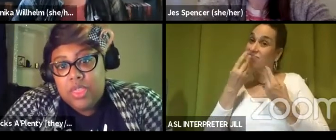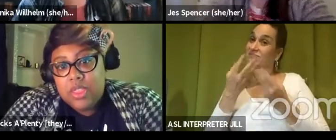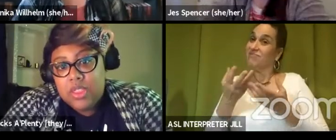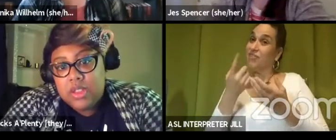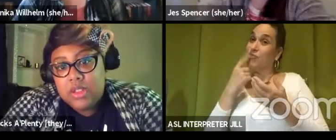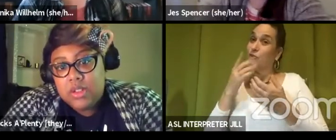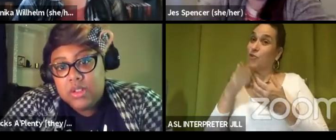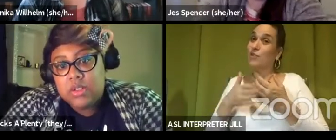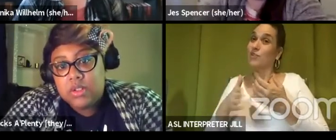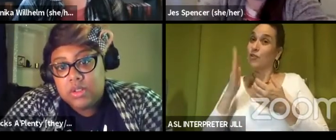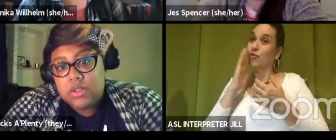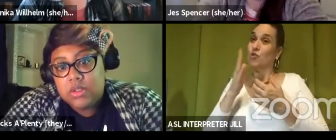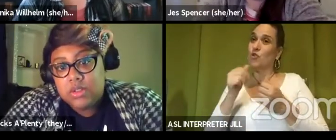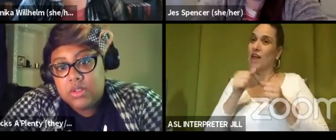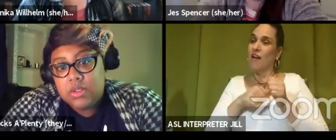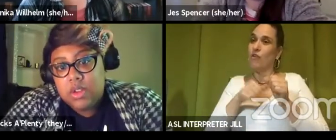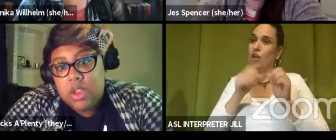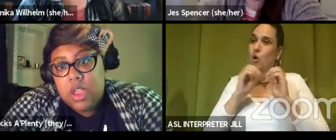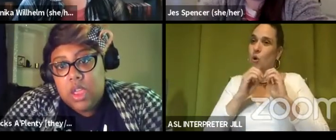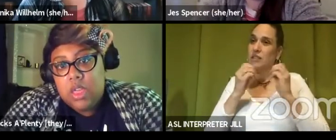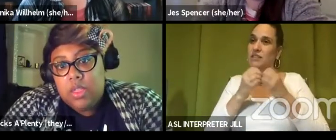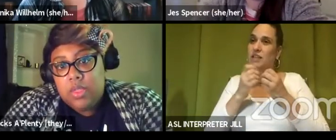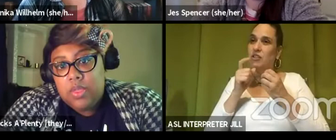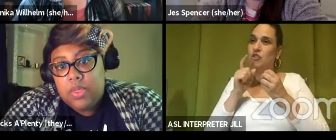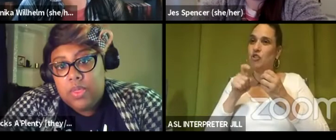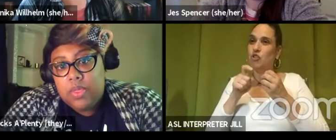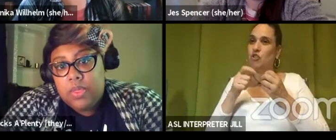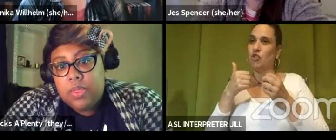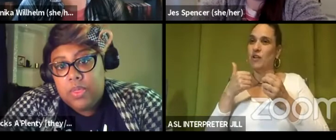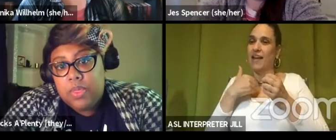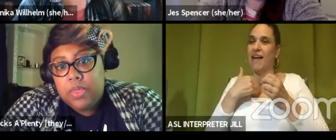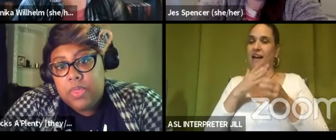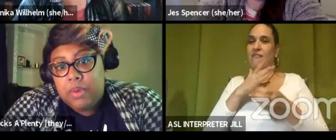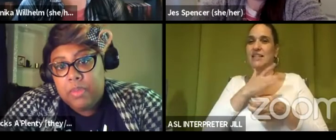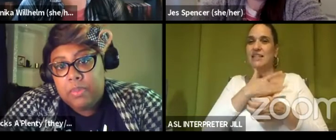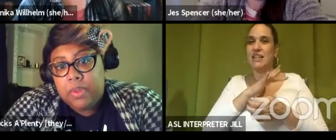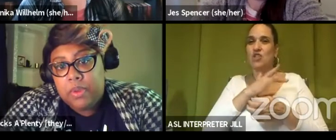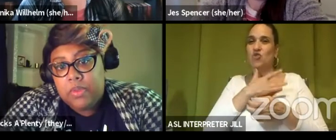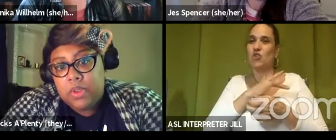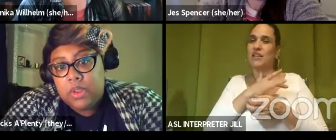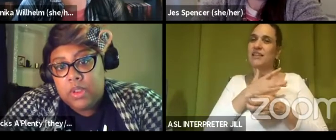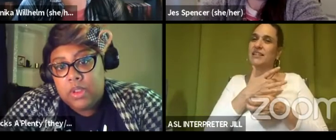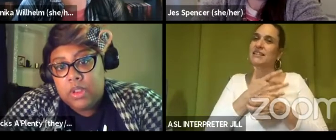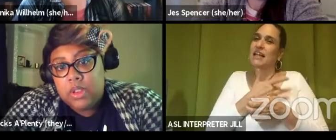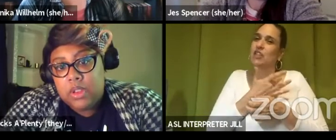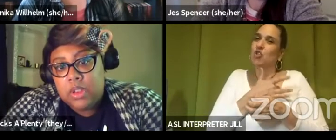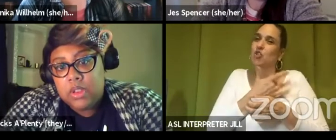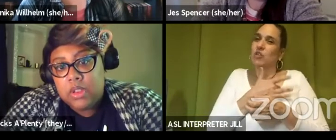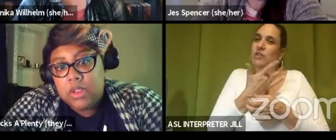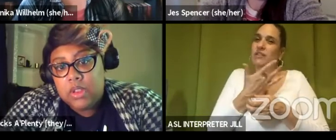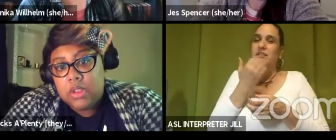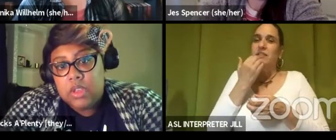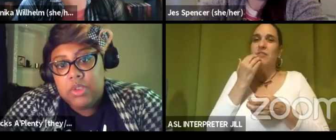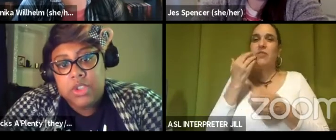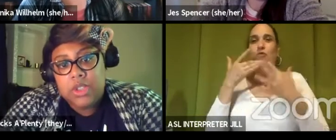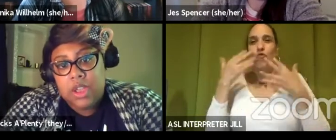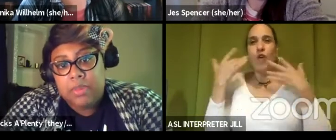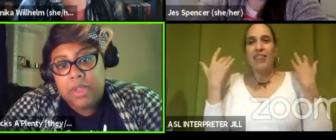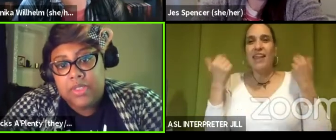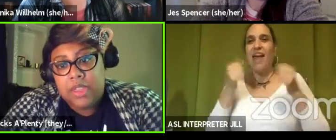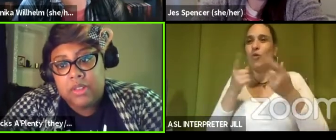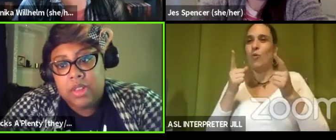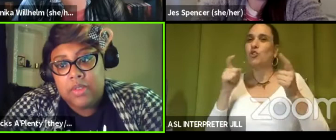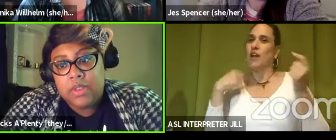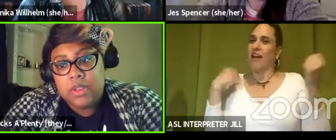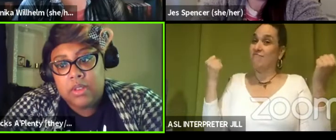every organization should have a sensory-friendly production, even if there's one. Everyone should have ASL. I'm just saying. We should talk